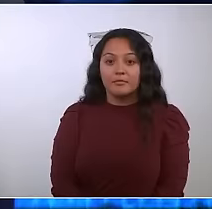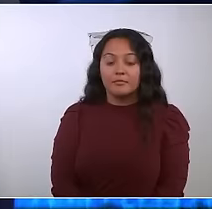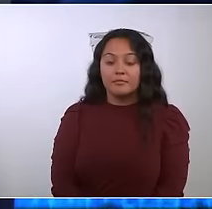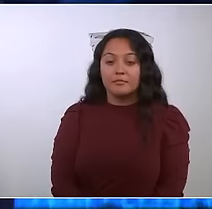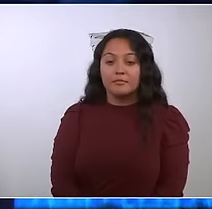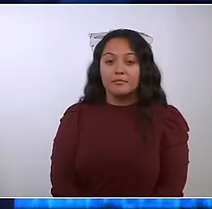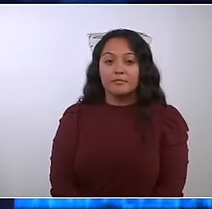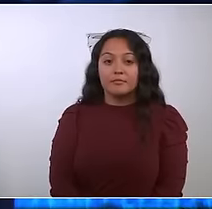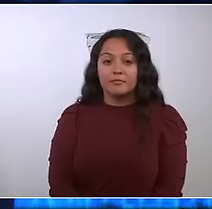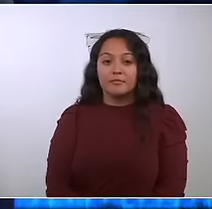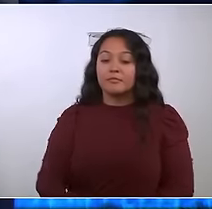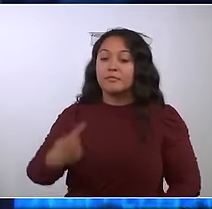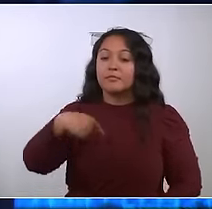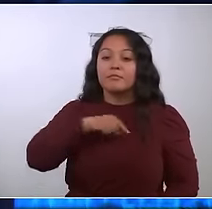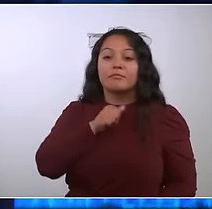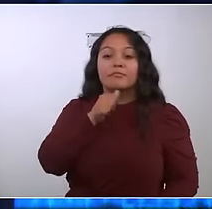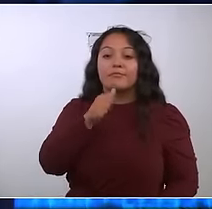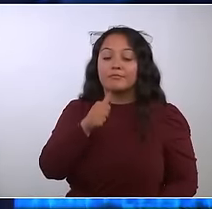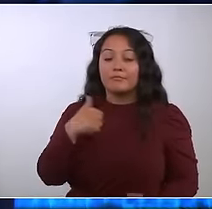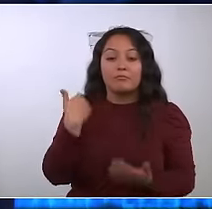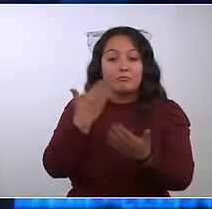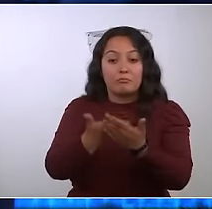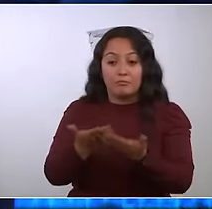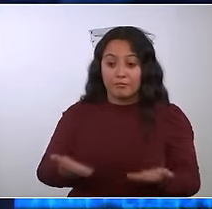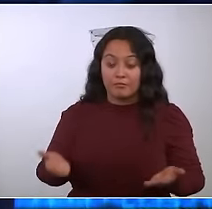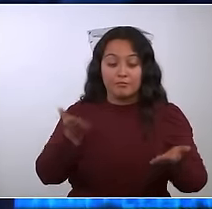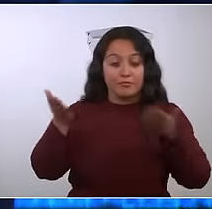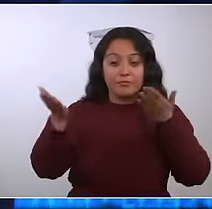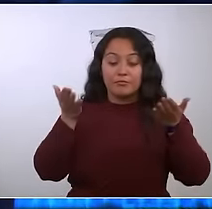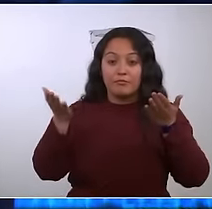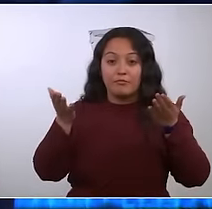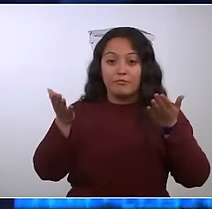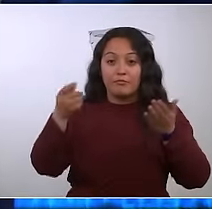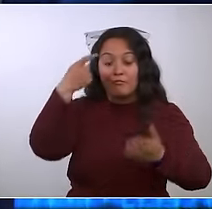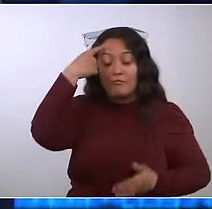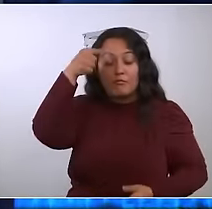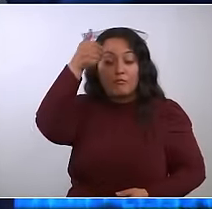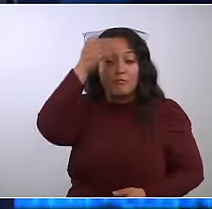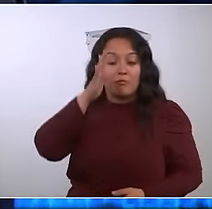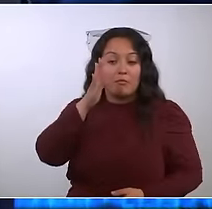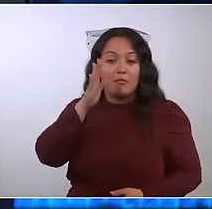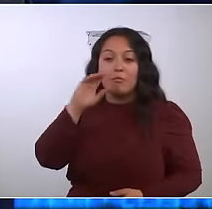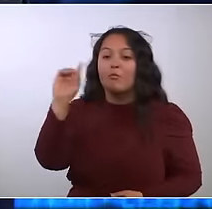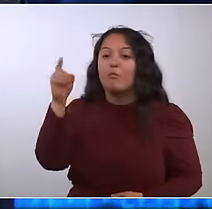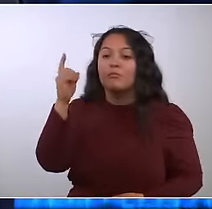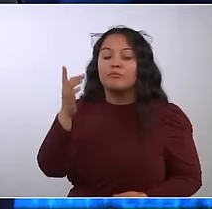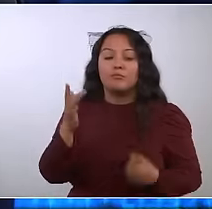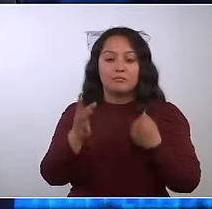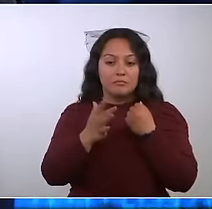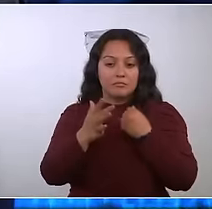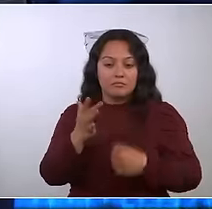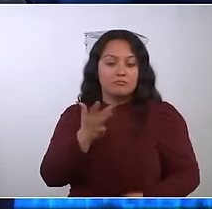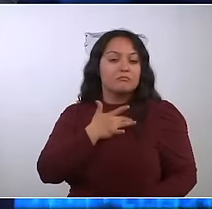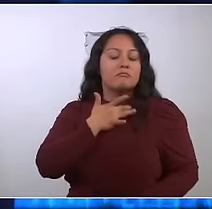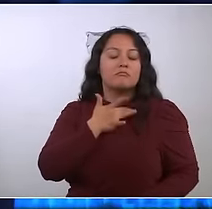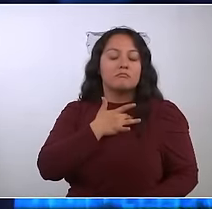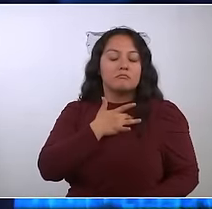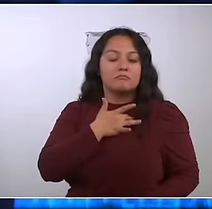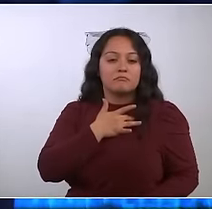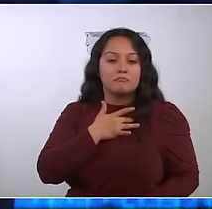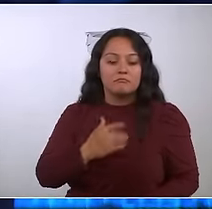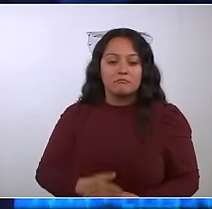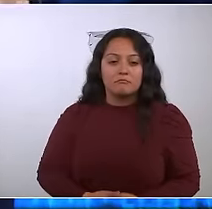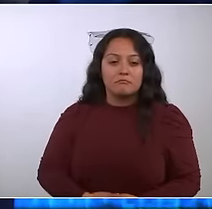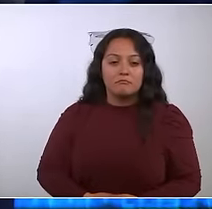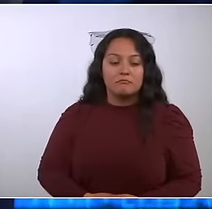No llegamos a este servicio we have not arrived to this service para que Dios nos toque con todo respeto. With all due respect, not so that God will no touch llegamos